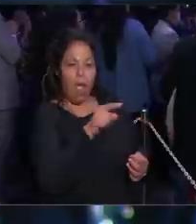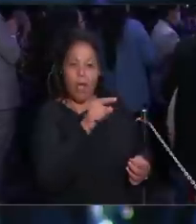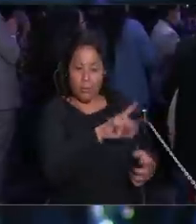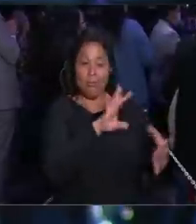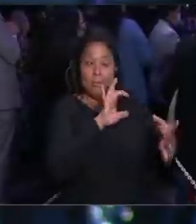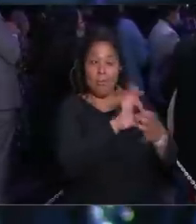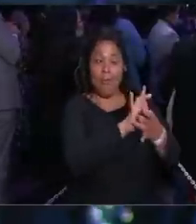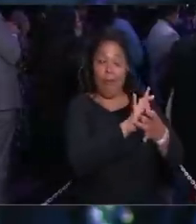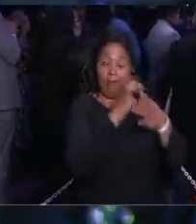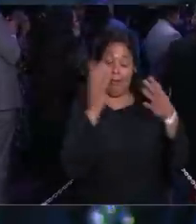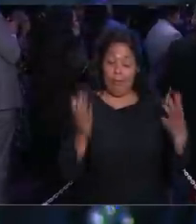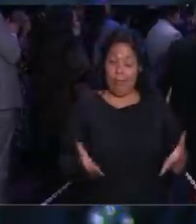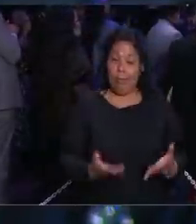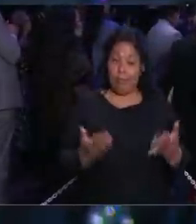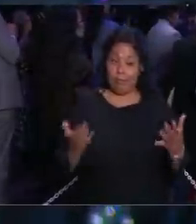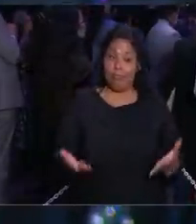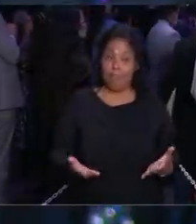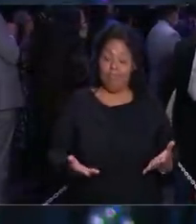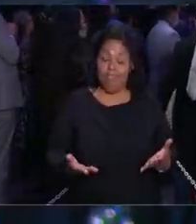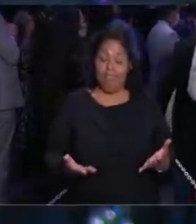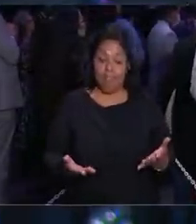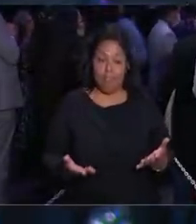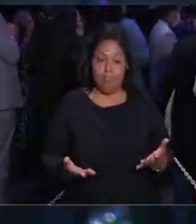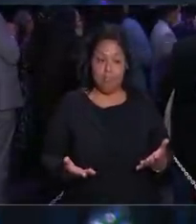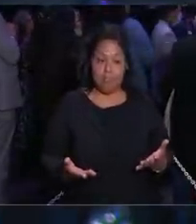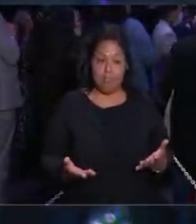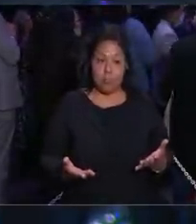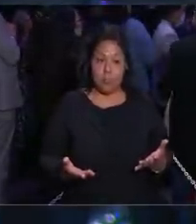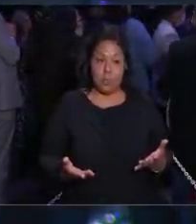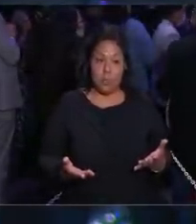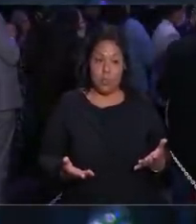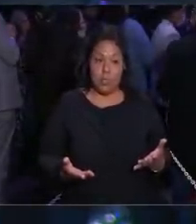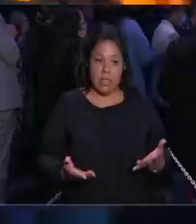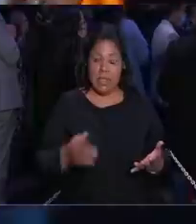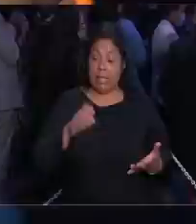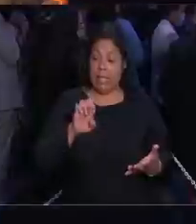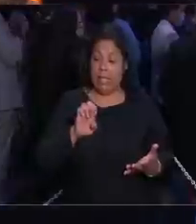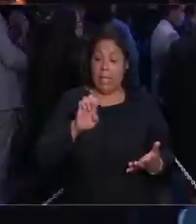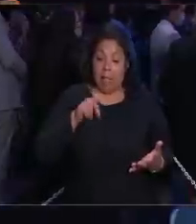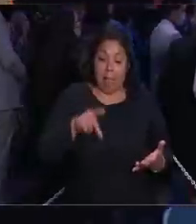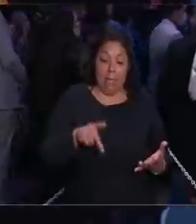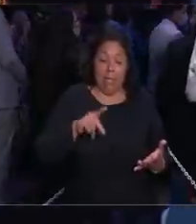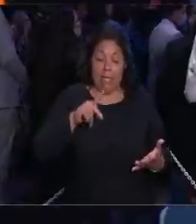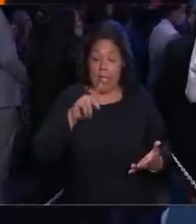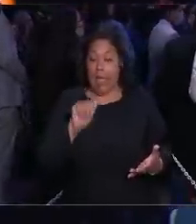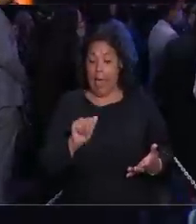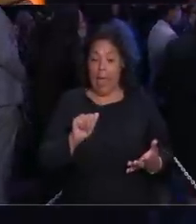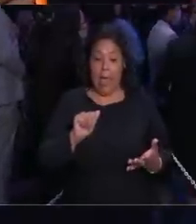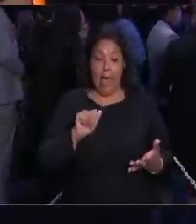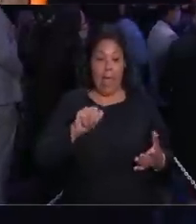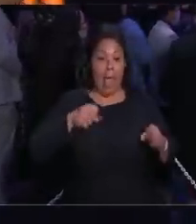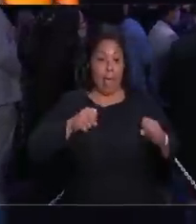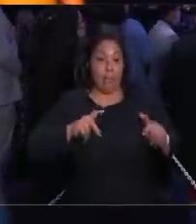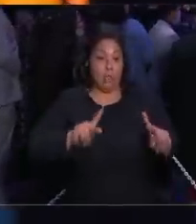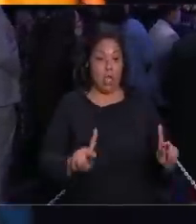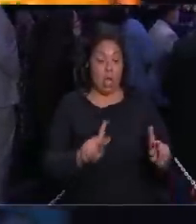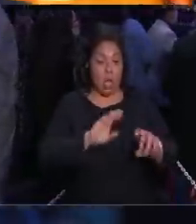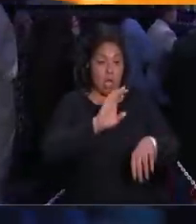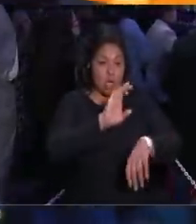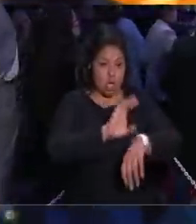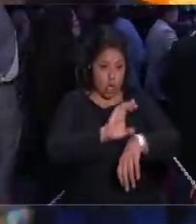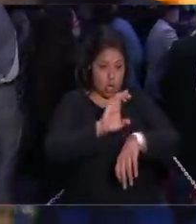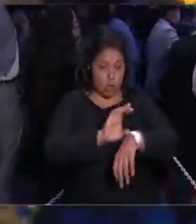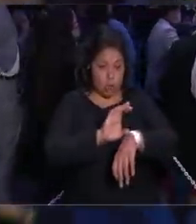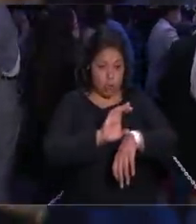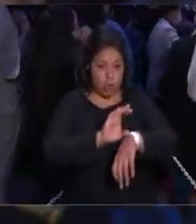belong here. Y tú perteneces aquí. At EPA Apostolic Church. Y él vino a la iglesia